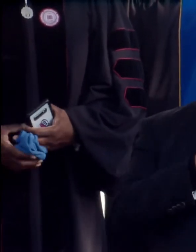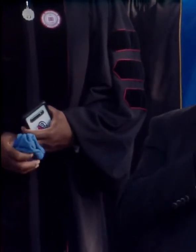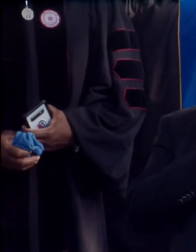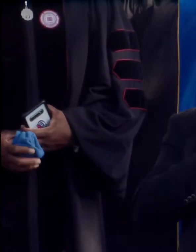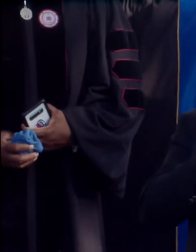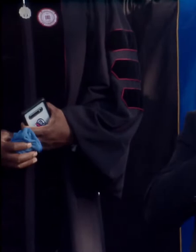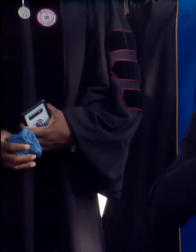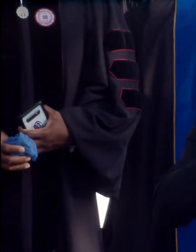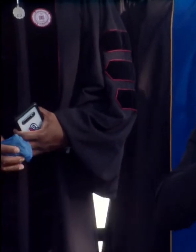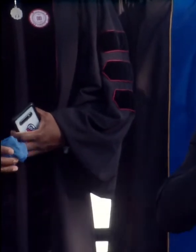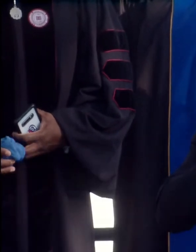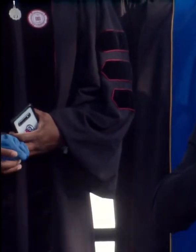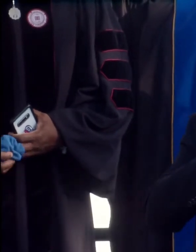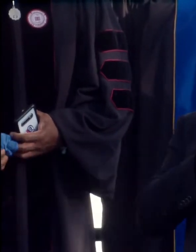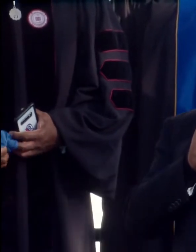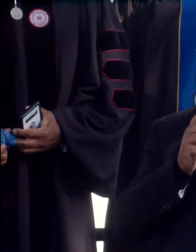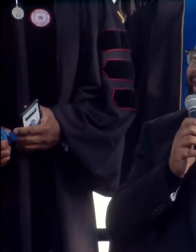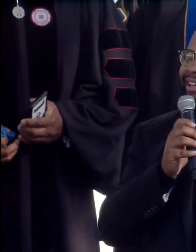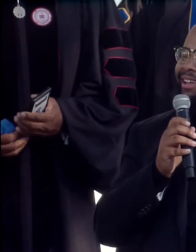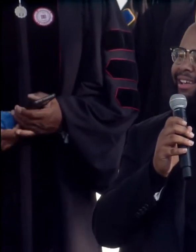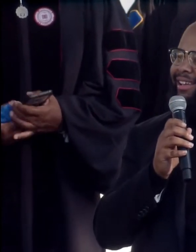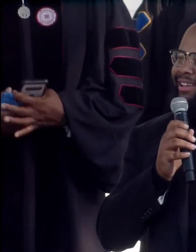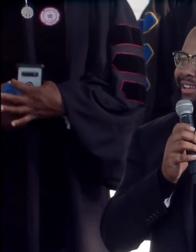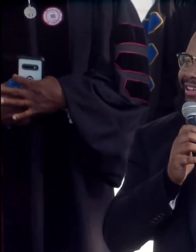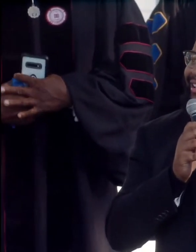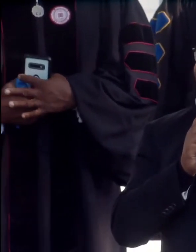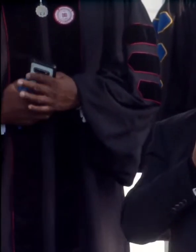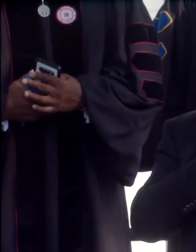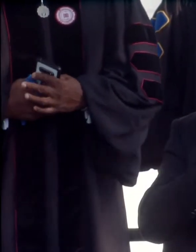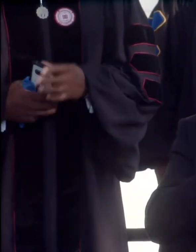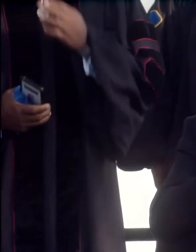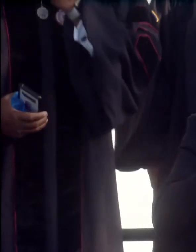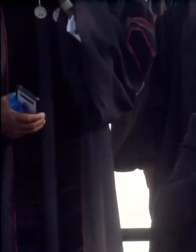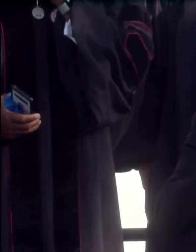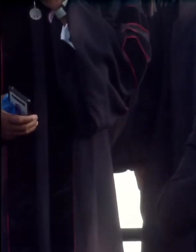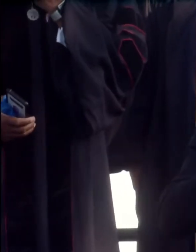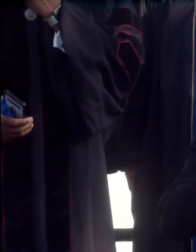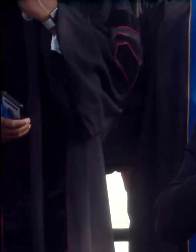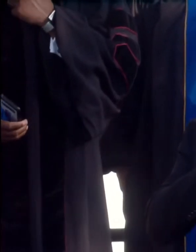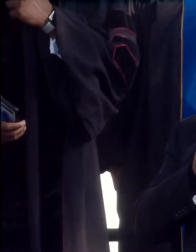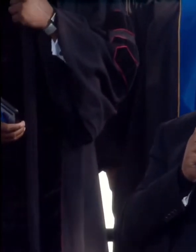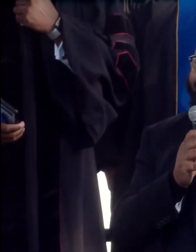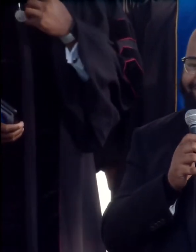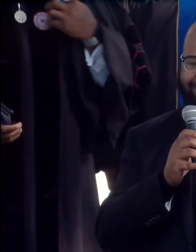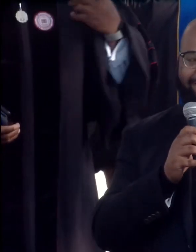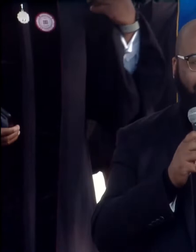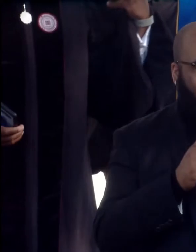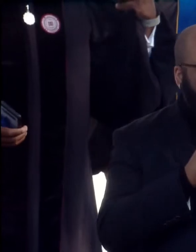Let's do it together.